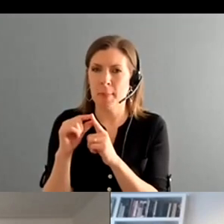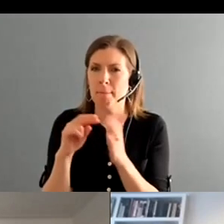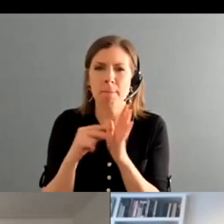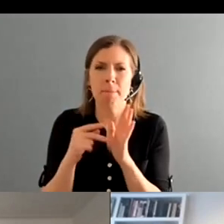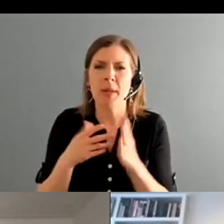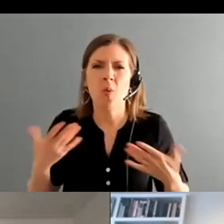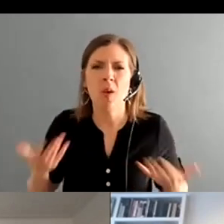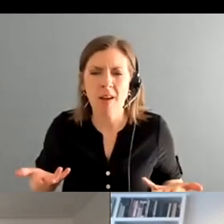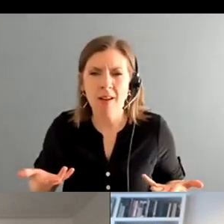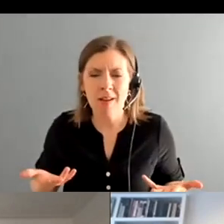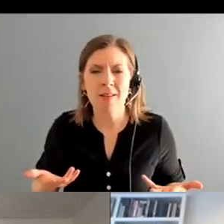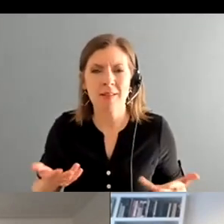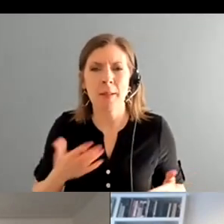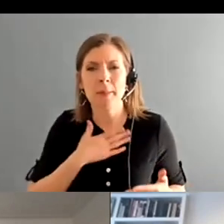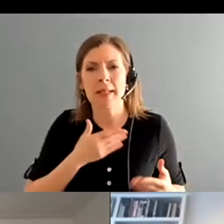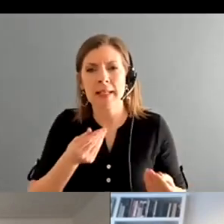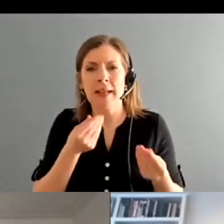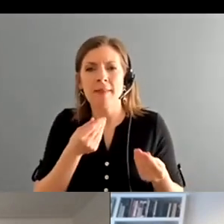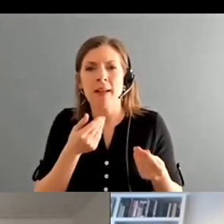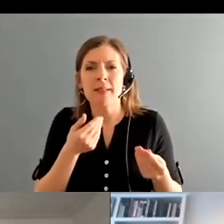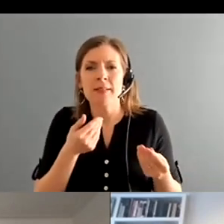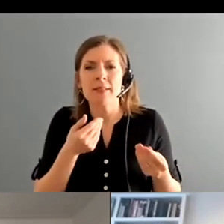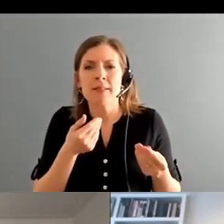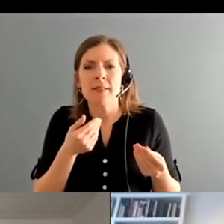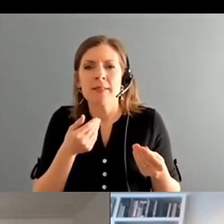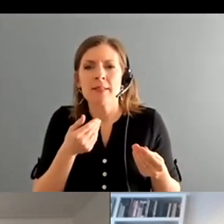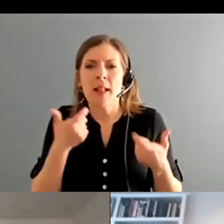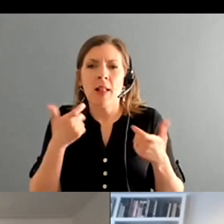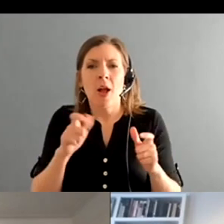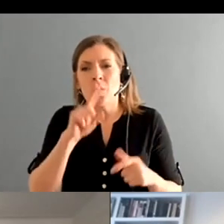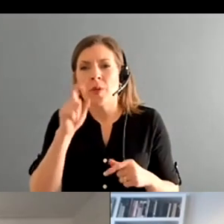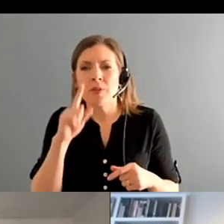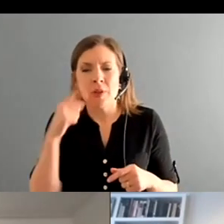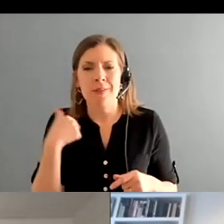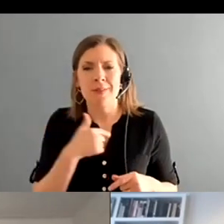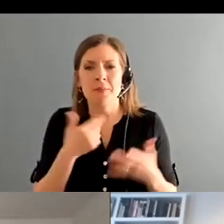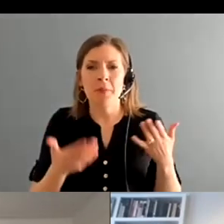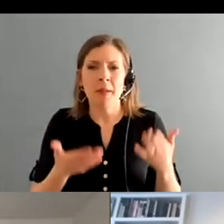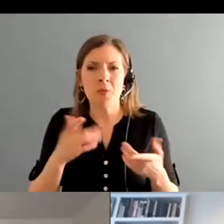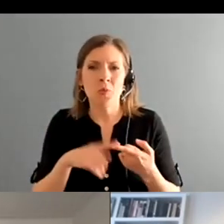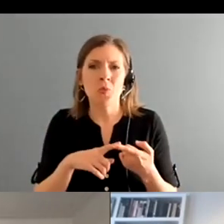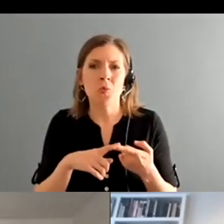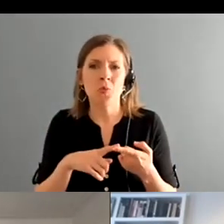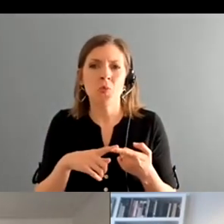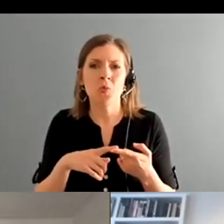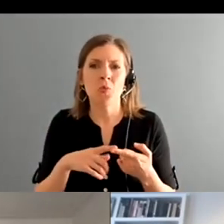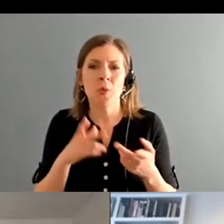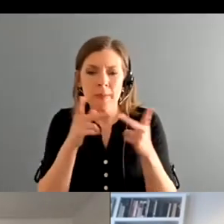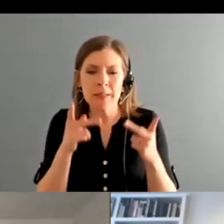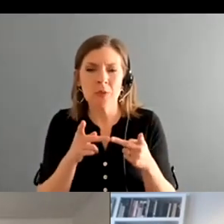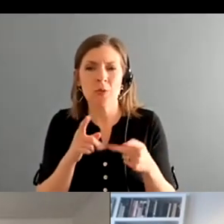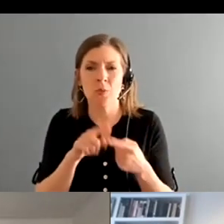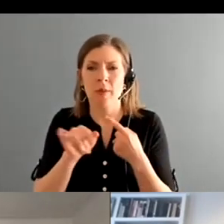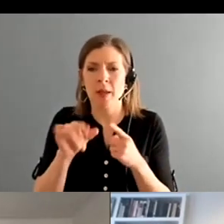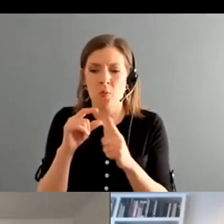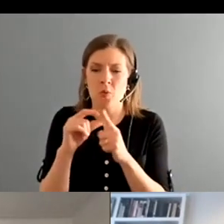can give us, I mean, it's too much like a large question for us, but maybe just to tell us your position toward that